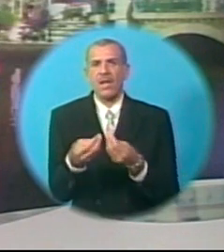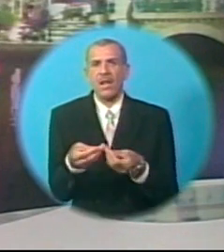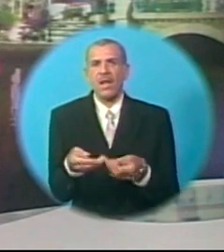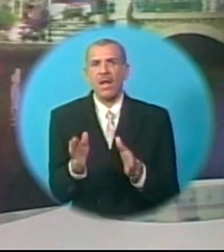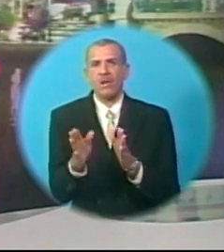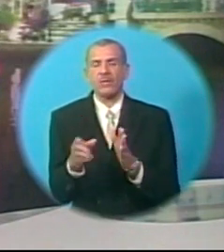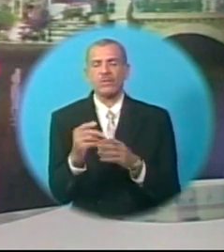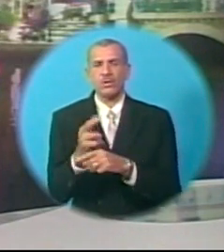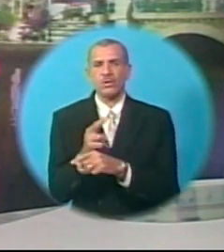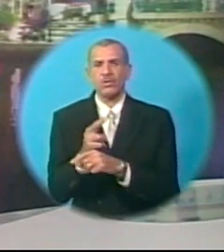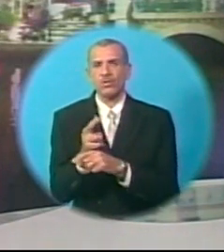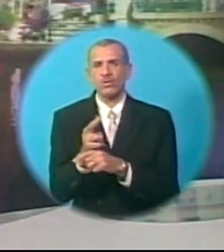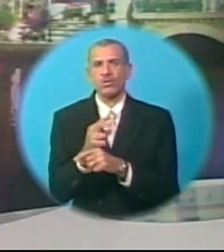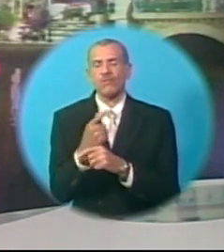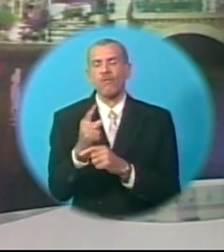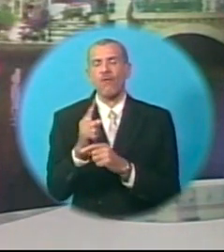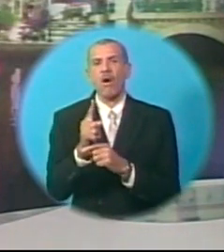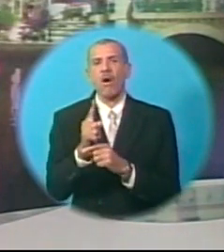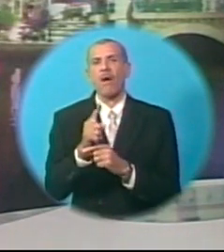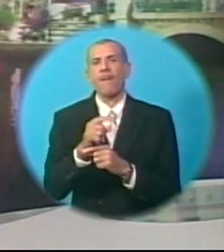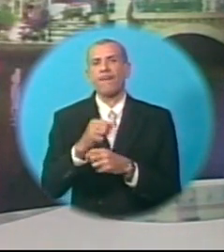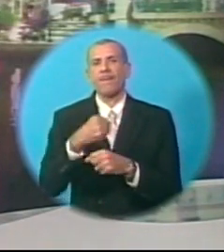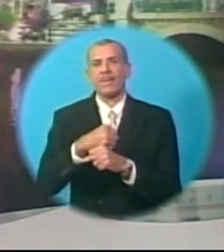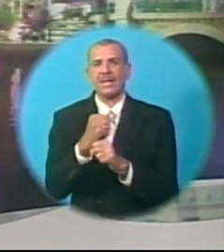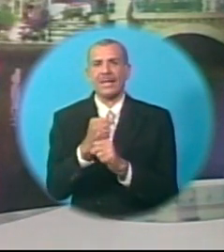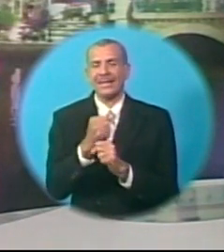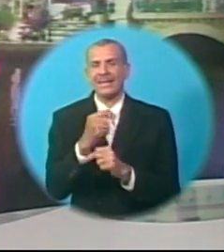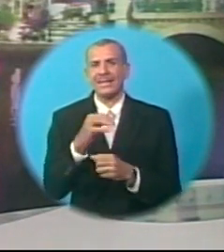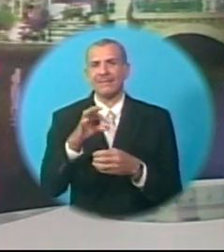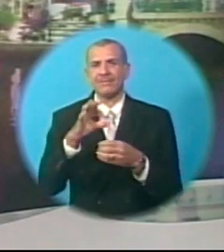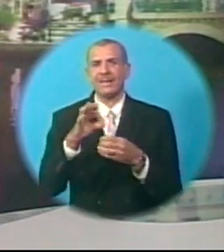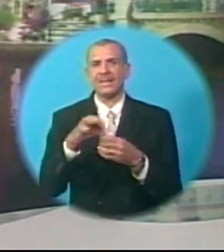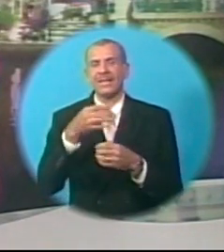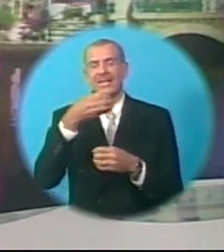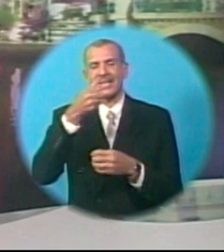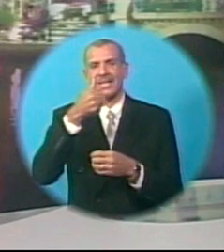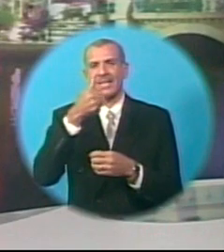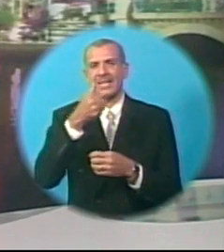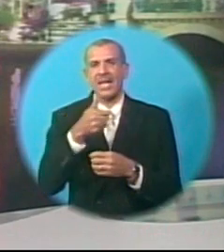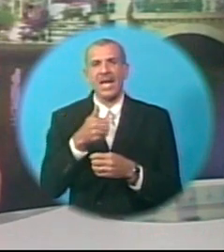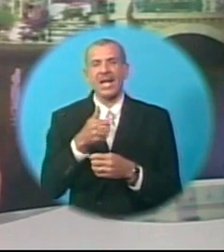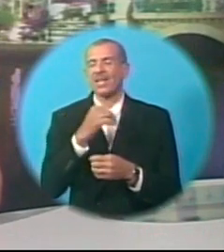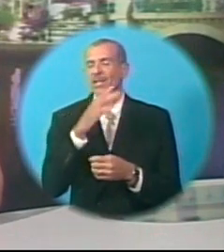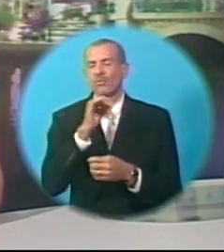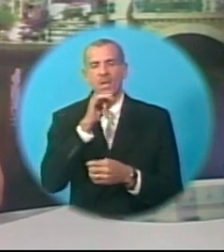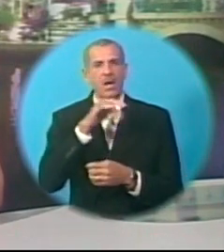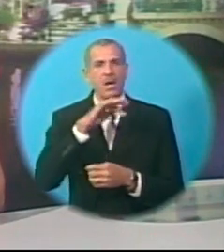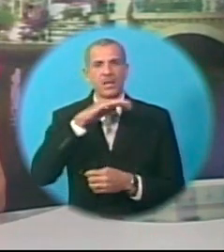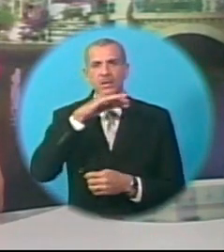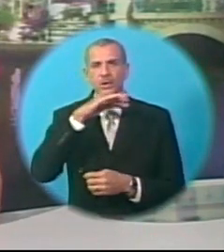Officials also denied that a mattress and sheet that were provided were not dirty.